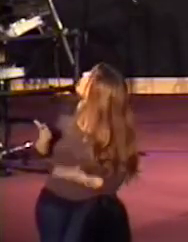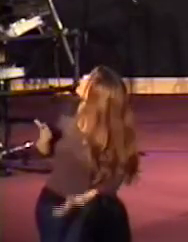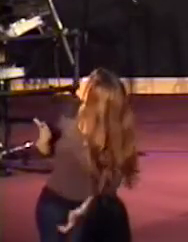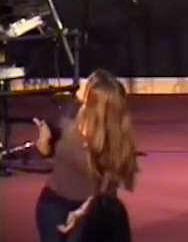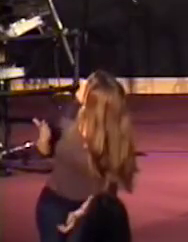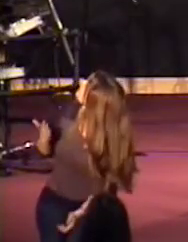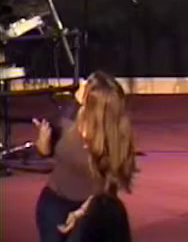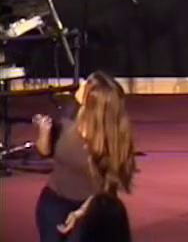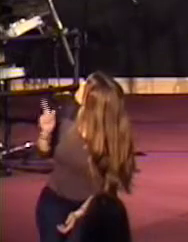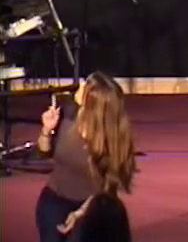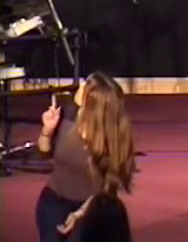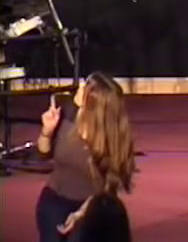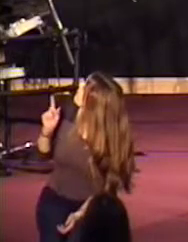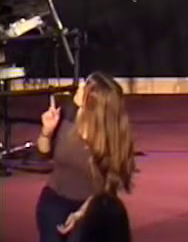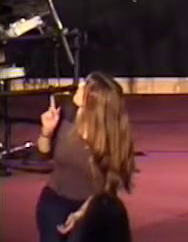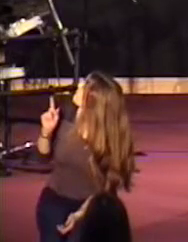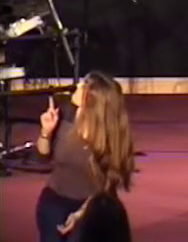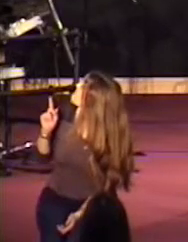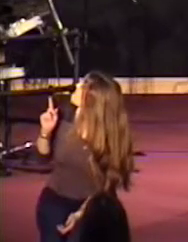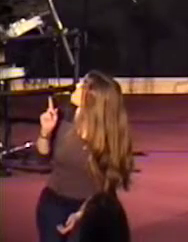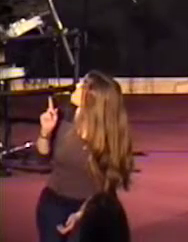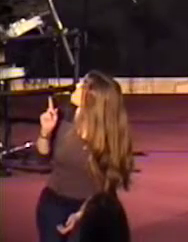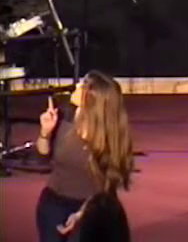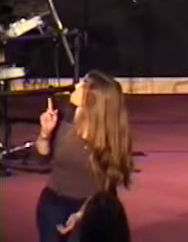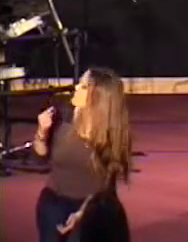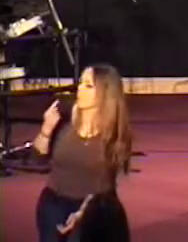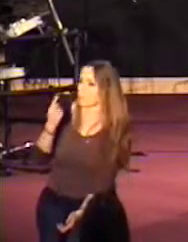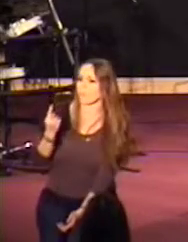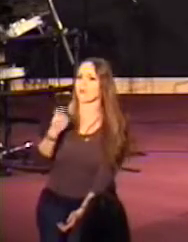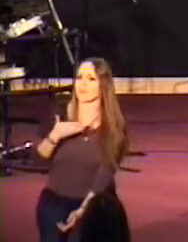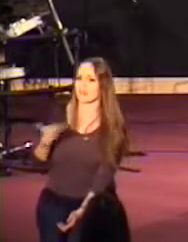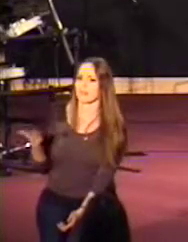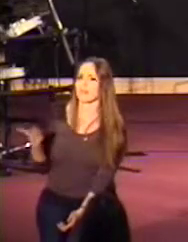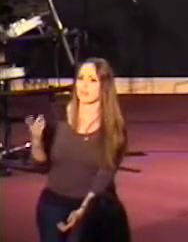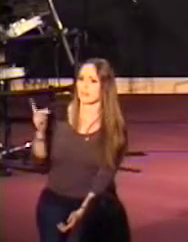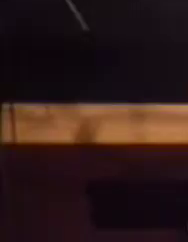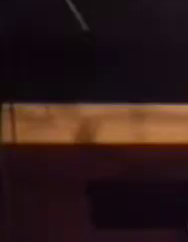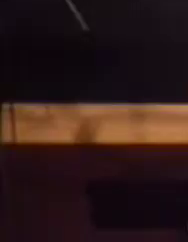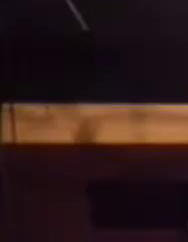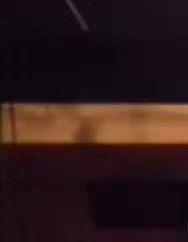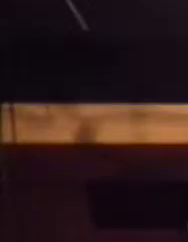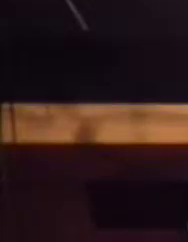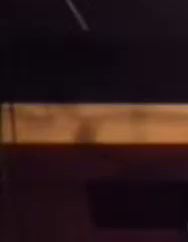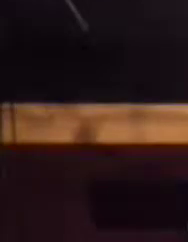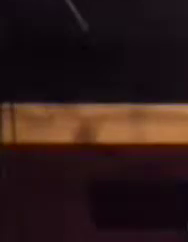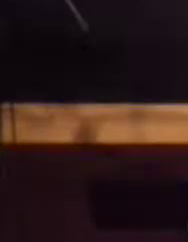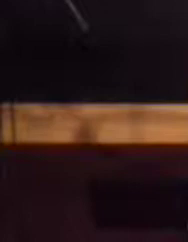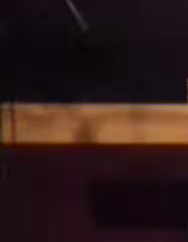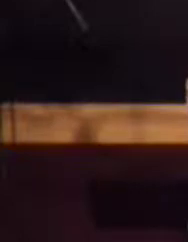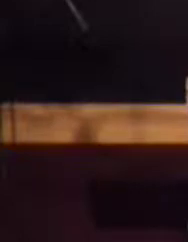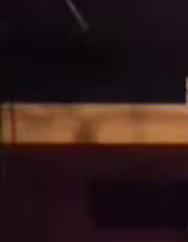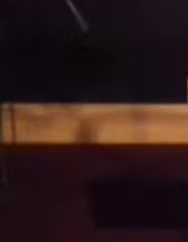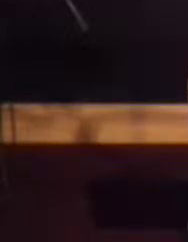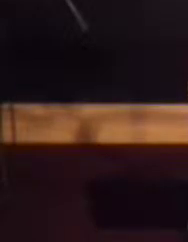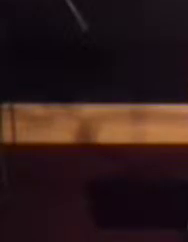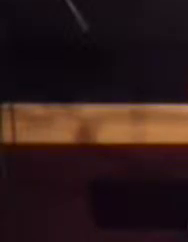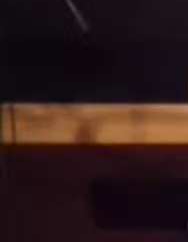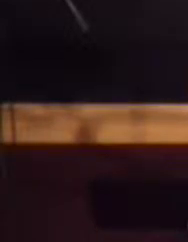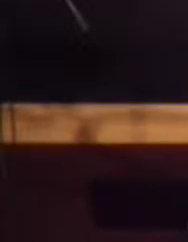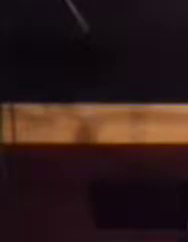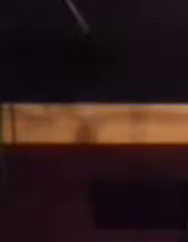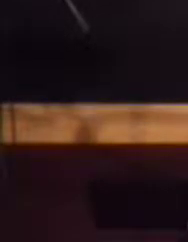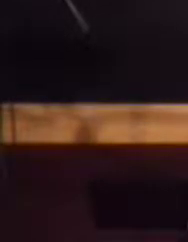A lot of times we need to make sermons simple. I focus on one thing, forgetting the past and looking forward to